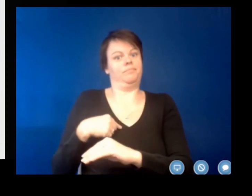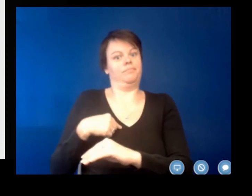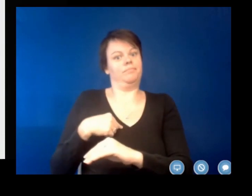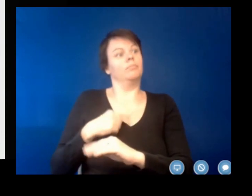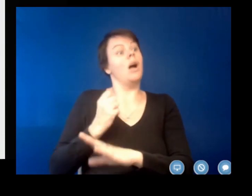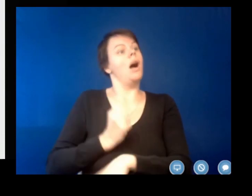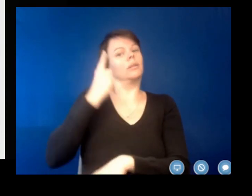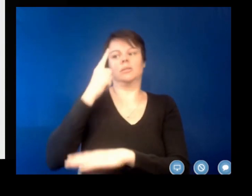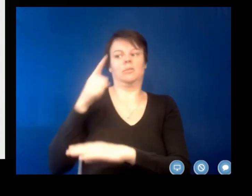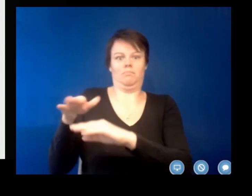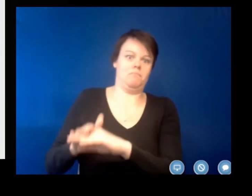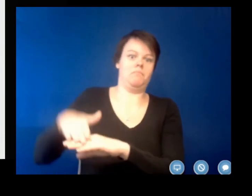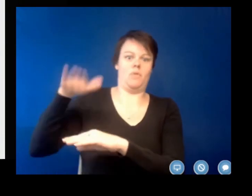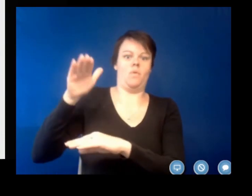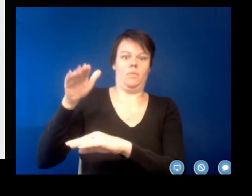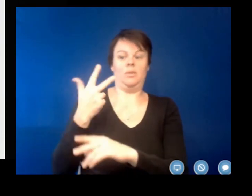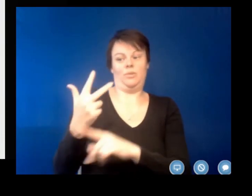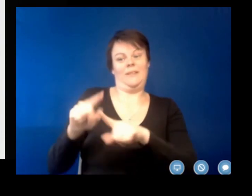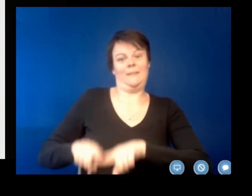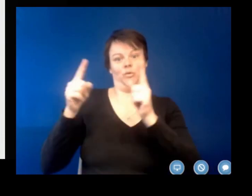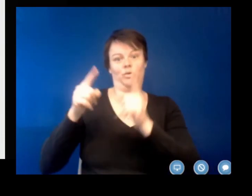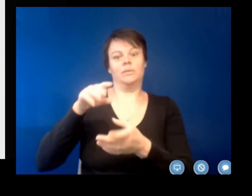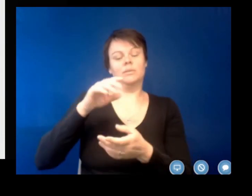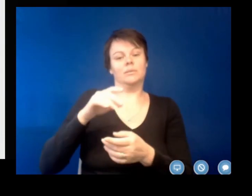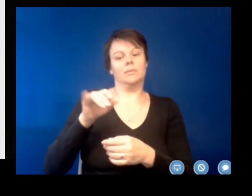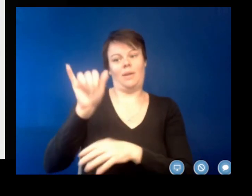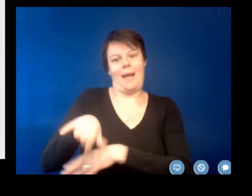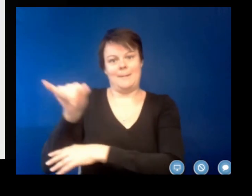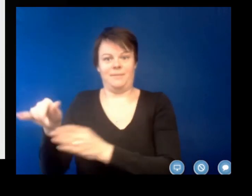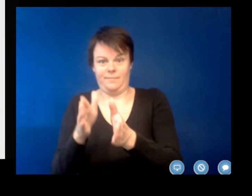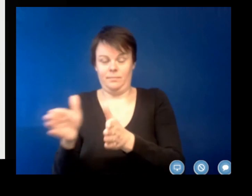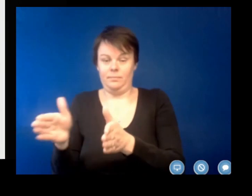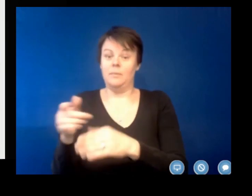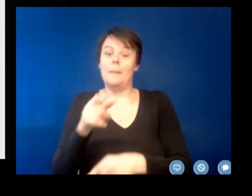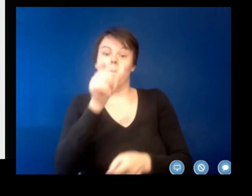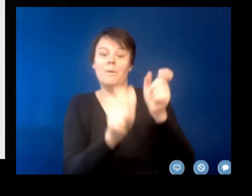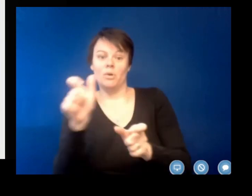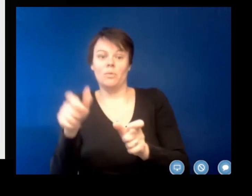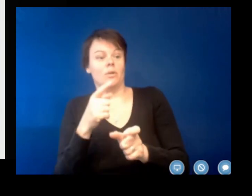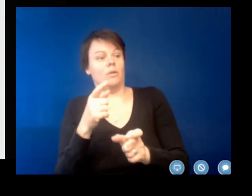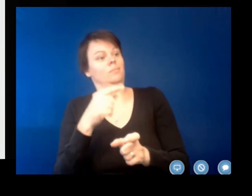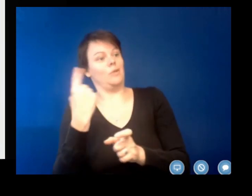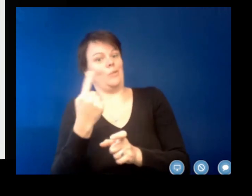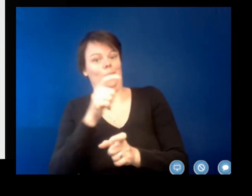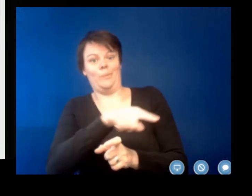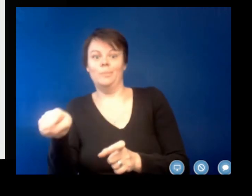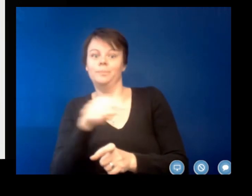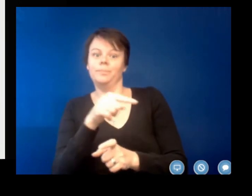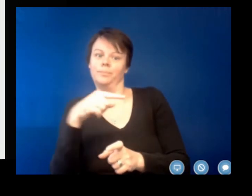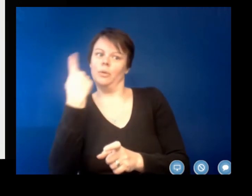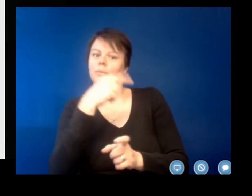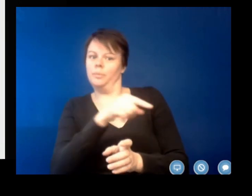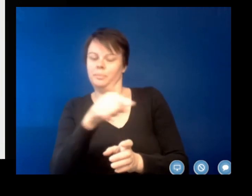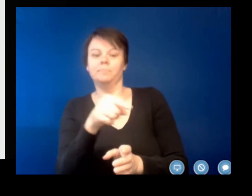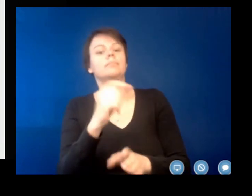So if I summarize the observations from the 3 studies, one can state that knowledge about globality